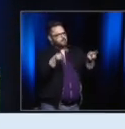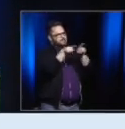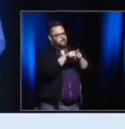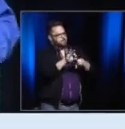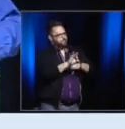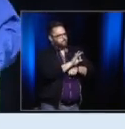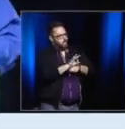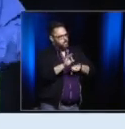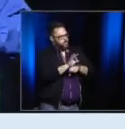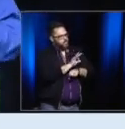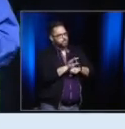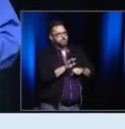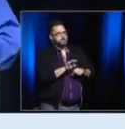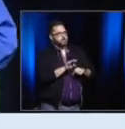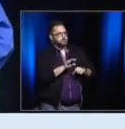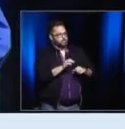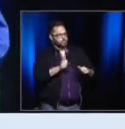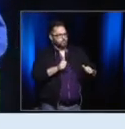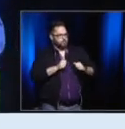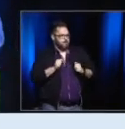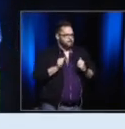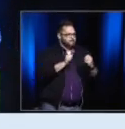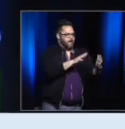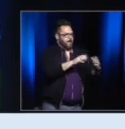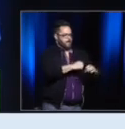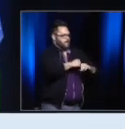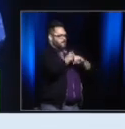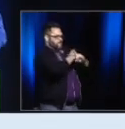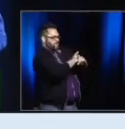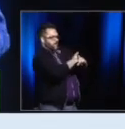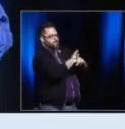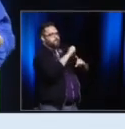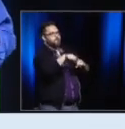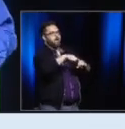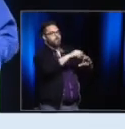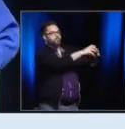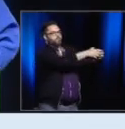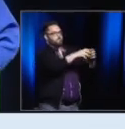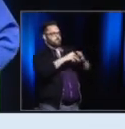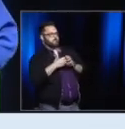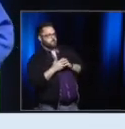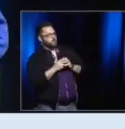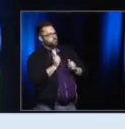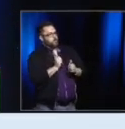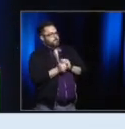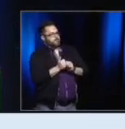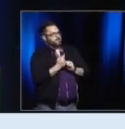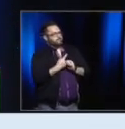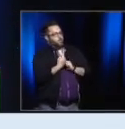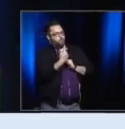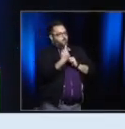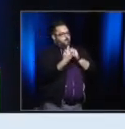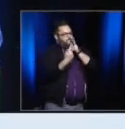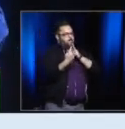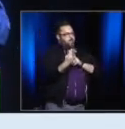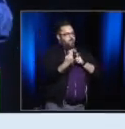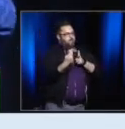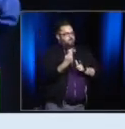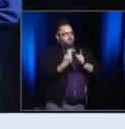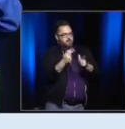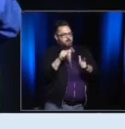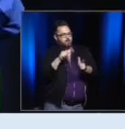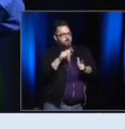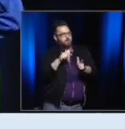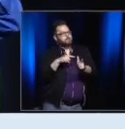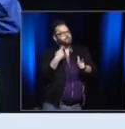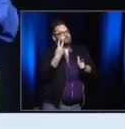function: to attack and defend against attacks from other alliances in contests over individual females. Well, if the two